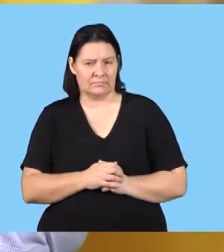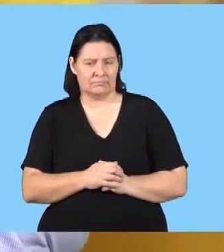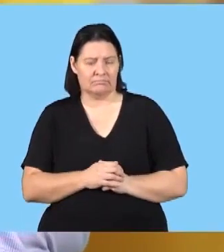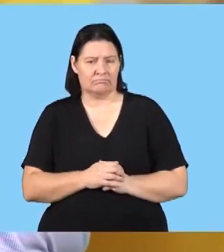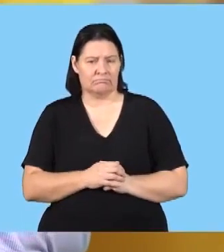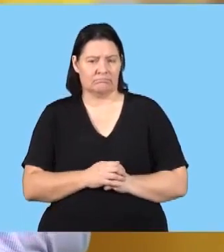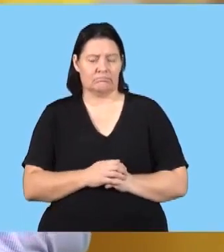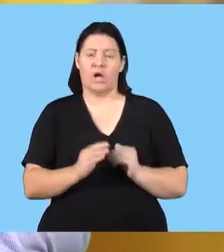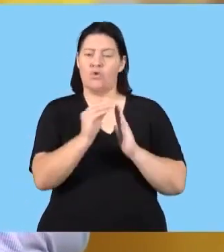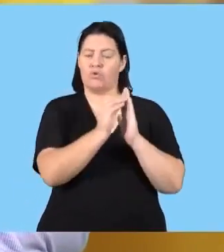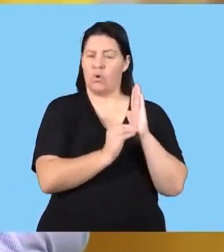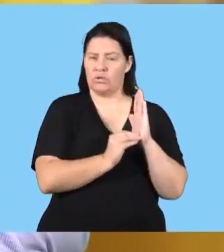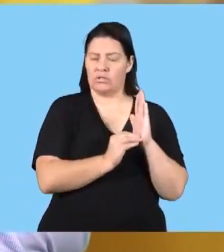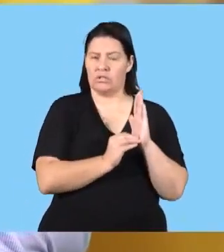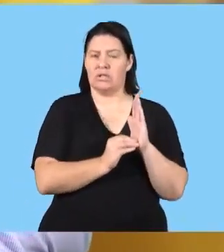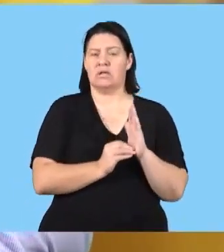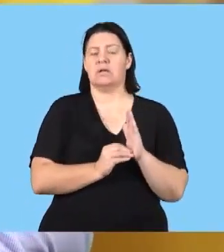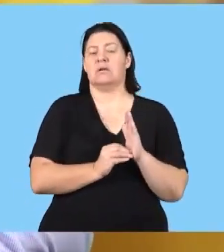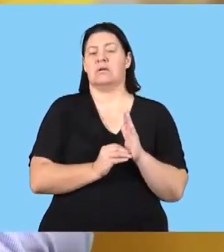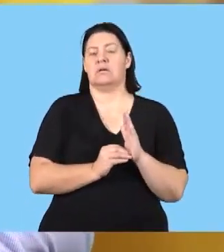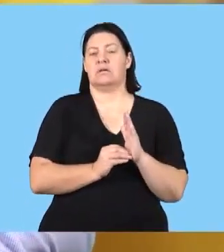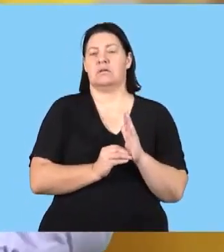to record in the general ledger.